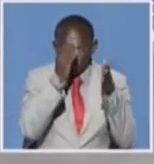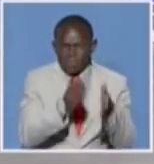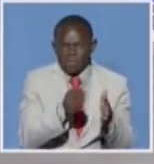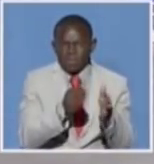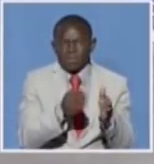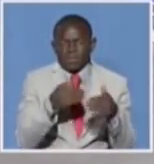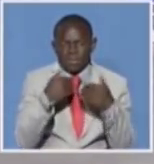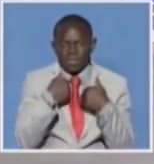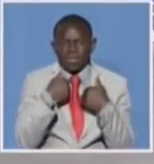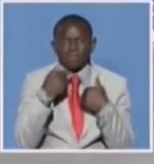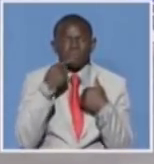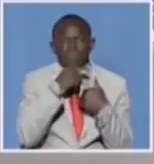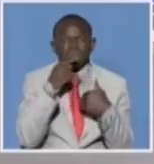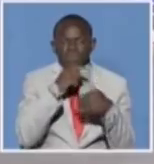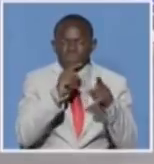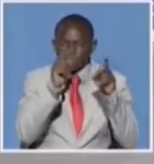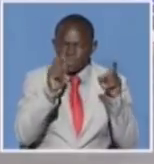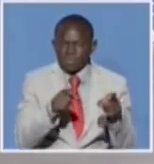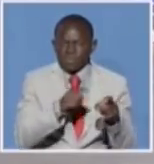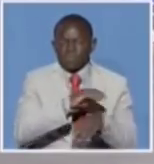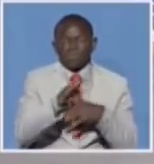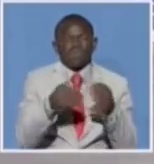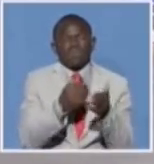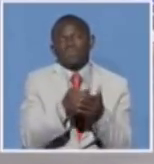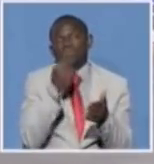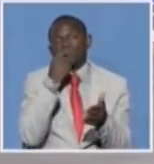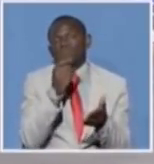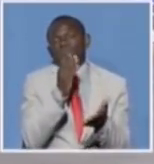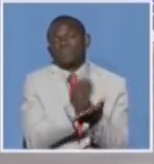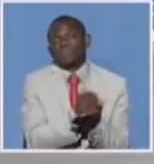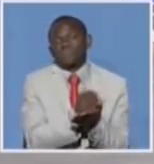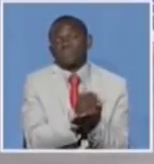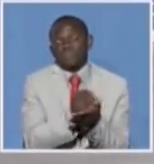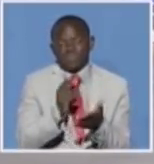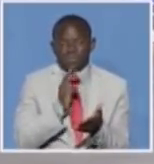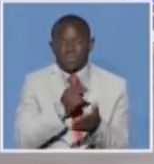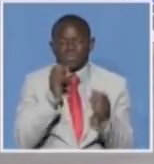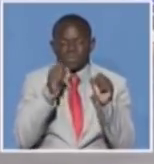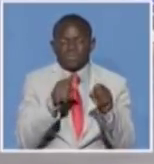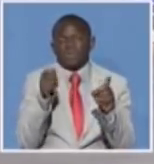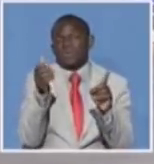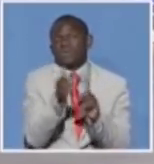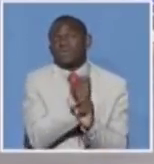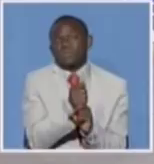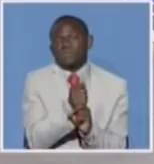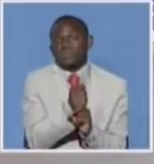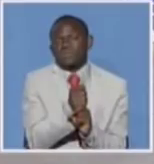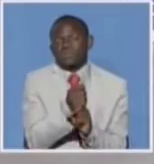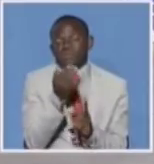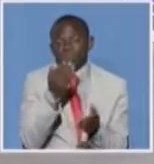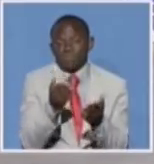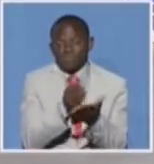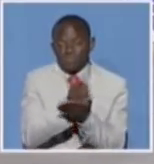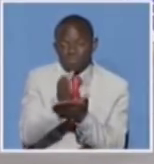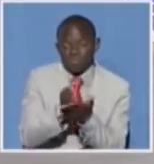Yes, because we would have immediately known, when the college that examines the learner or the university, they will upload